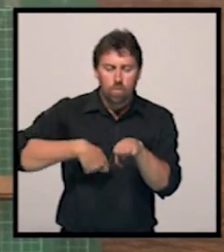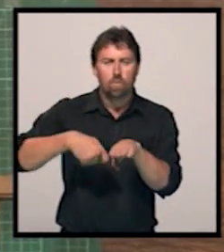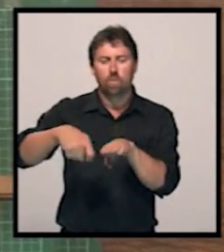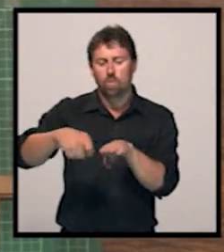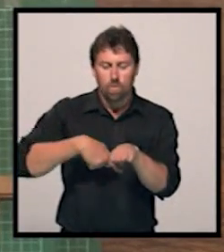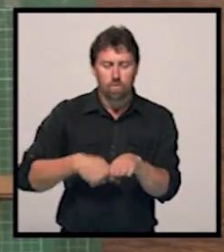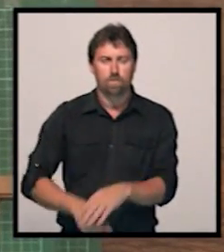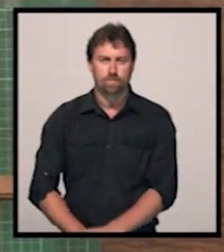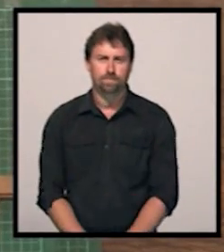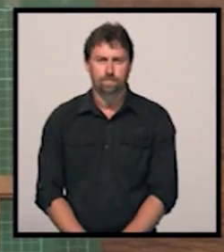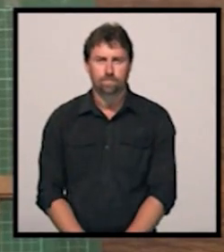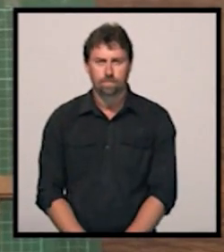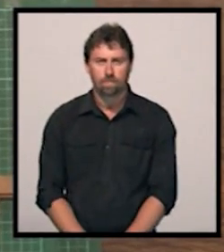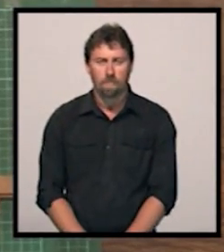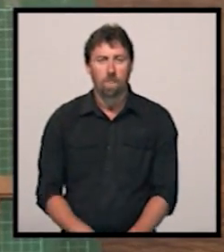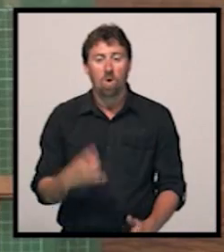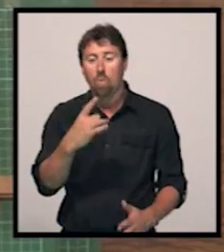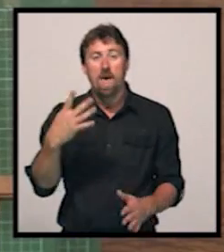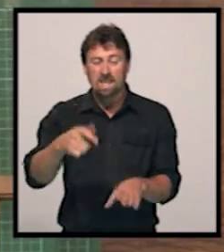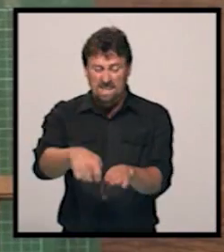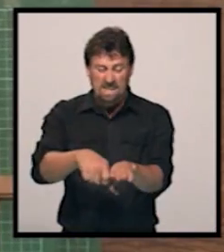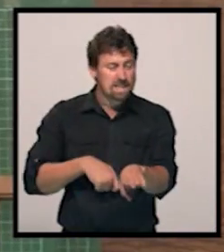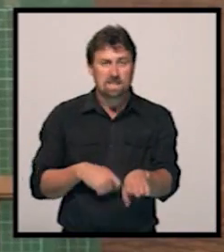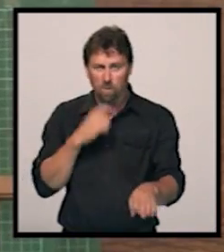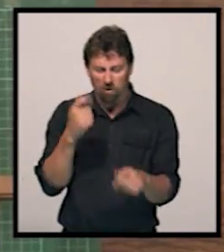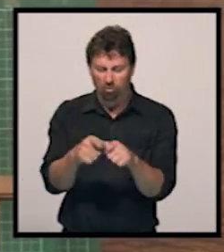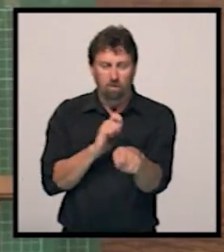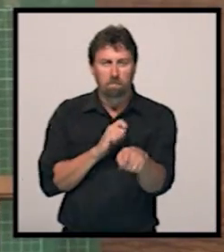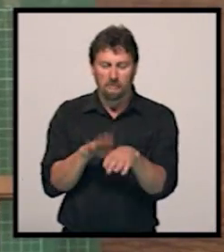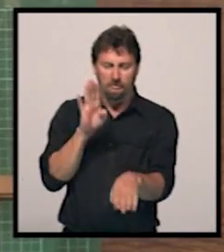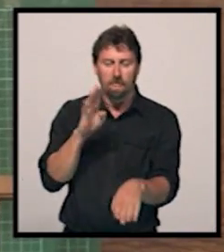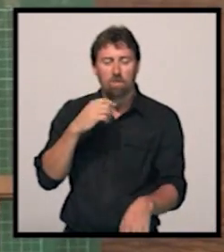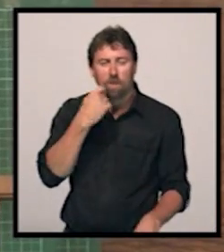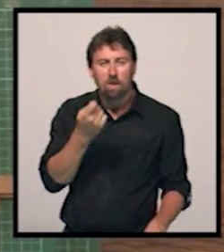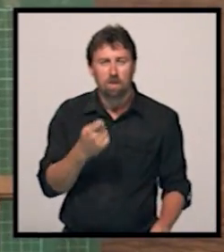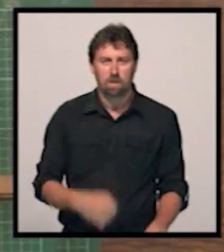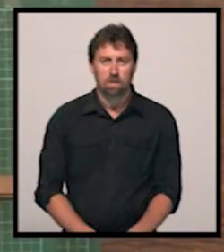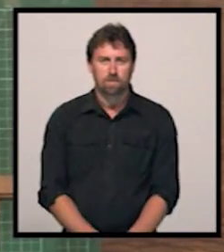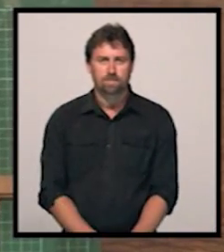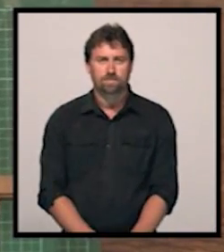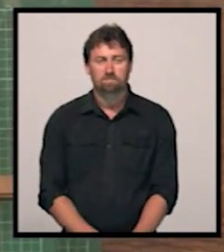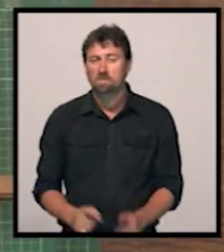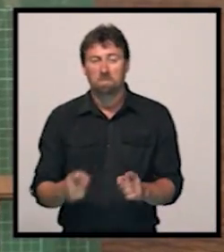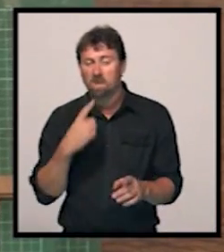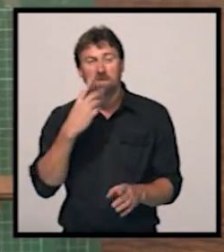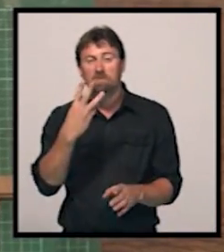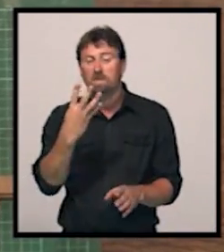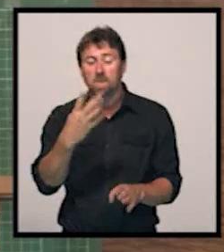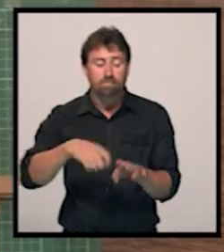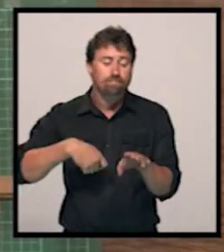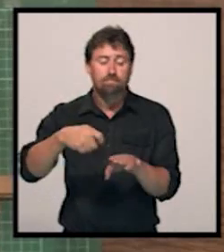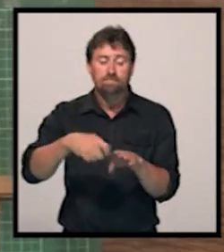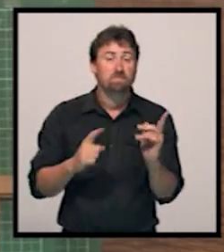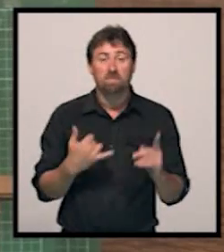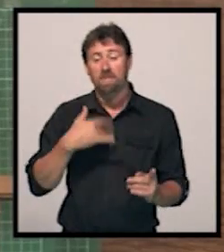Don't forget, don't try and cut it in one go because you'll rip the veneer. Sometimes it takes 3 strokes, sometimes it takes